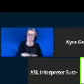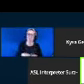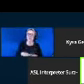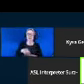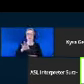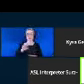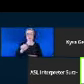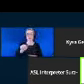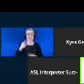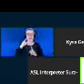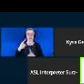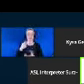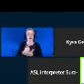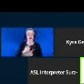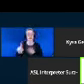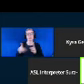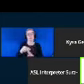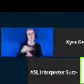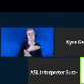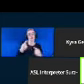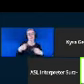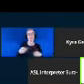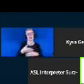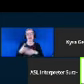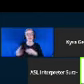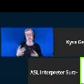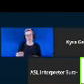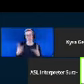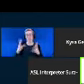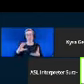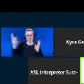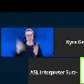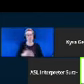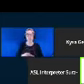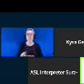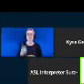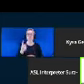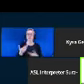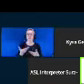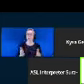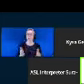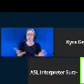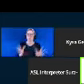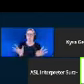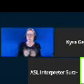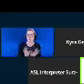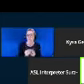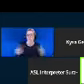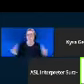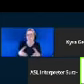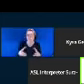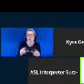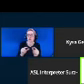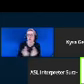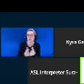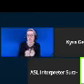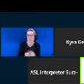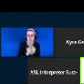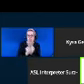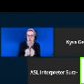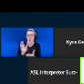help people before, during, and after disasters. One of the ways we do that is by convening and by bringing groups together to share